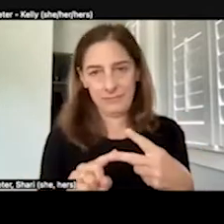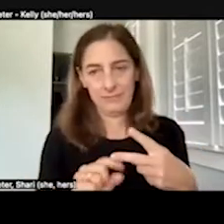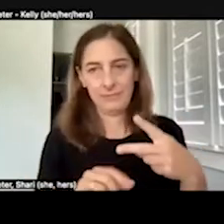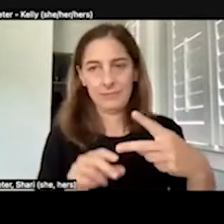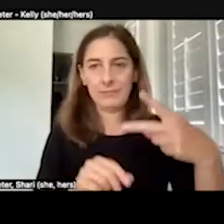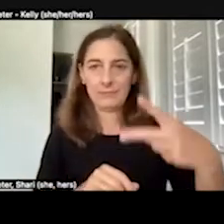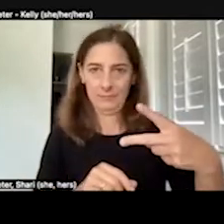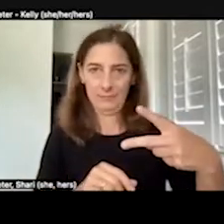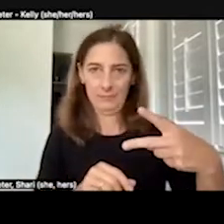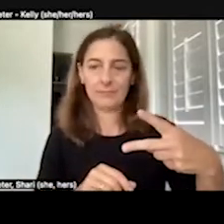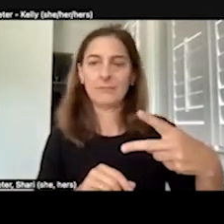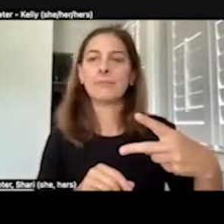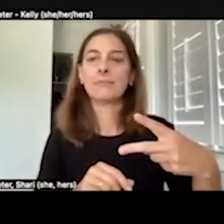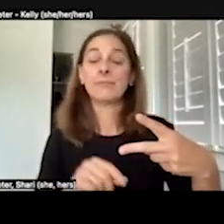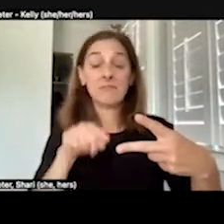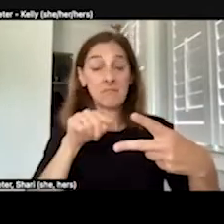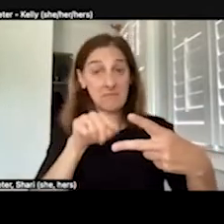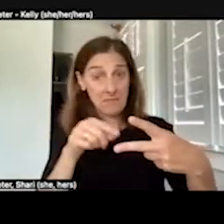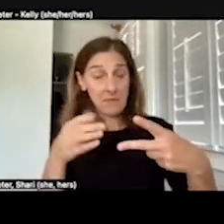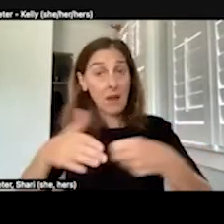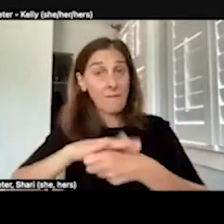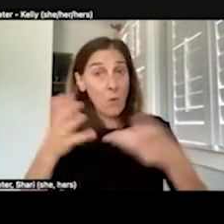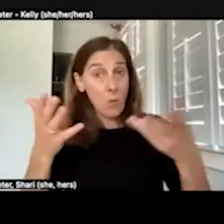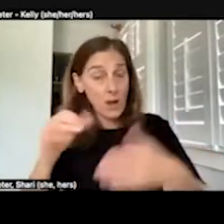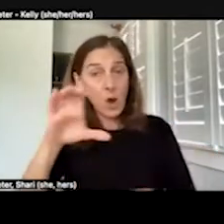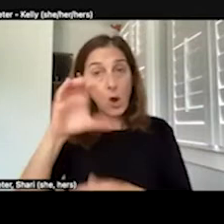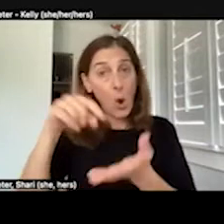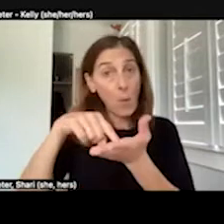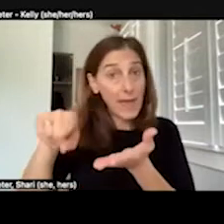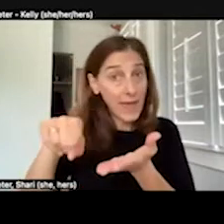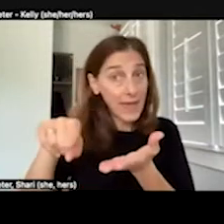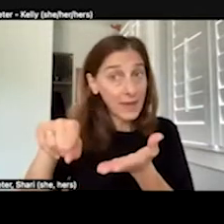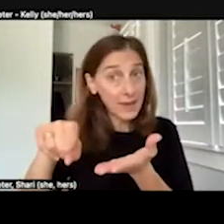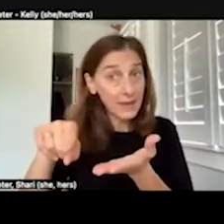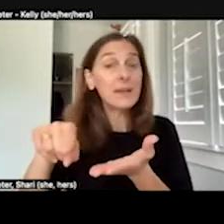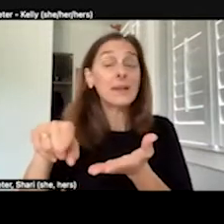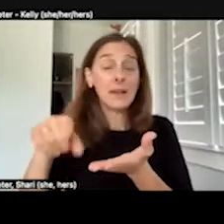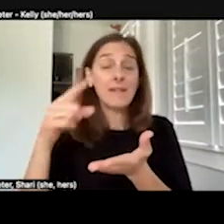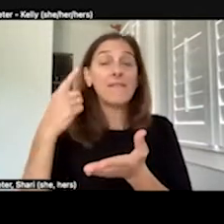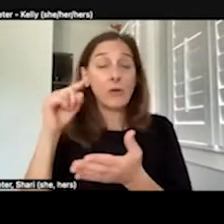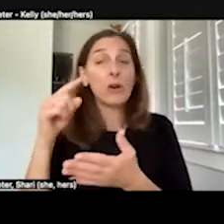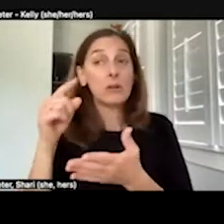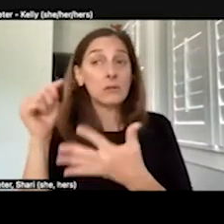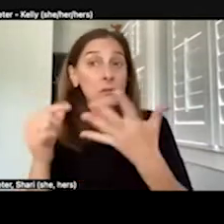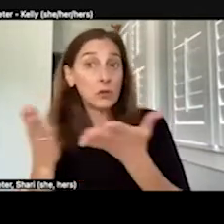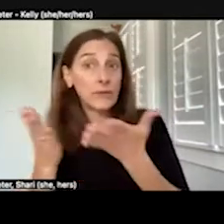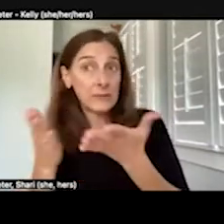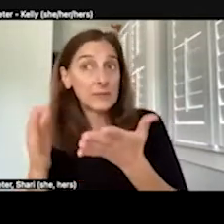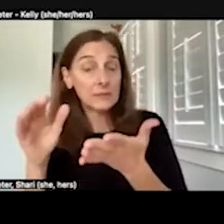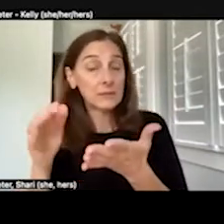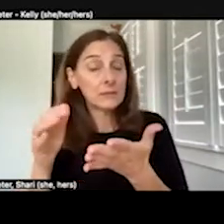And it starts to pick up the copays for services covered by Mass Health. And